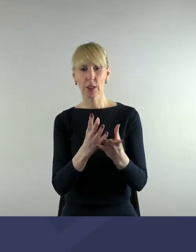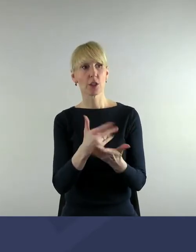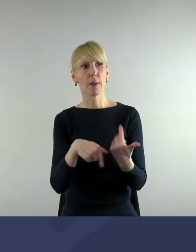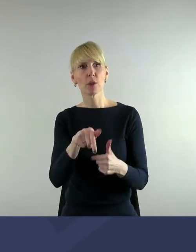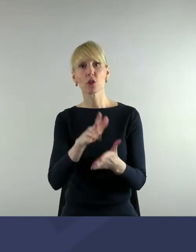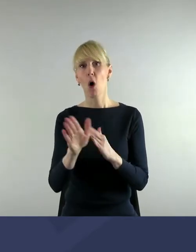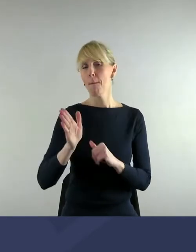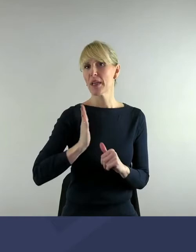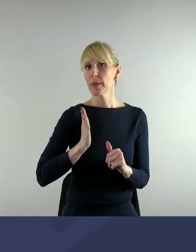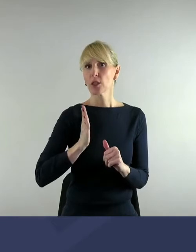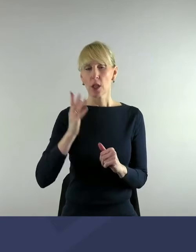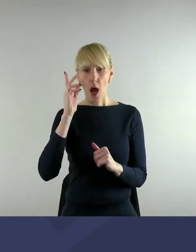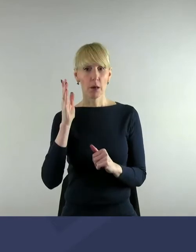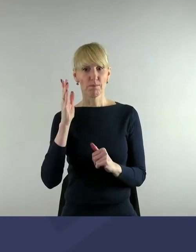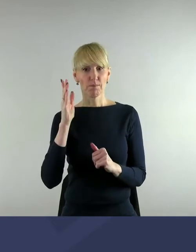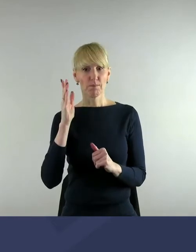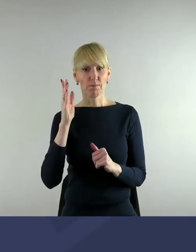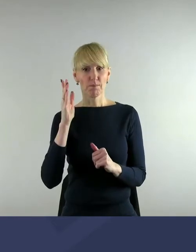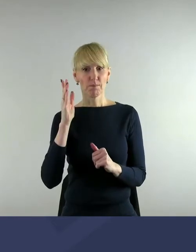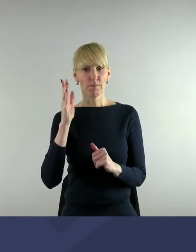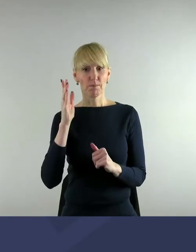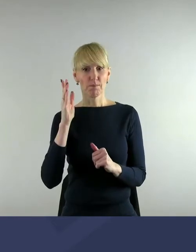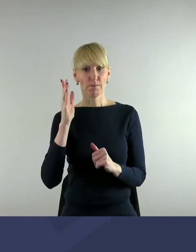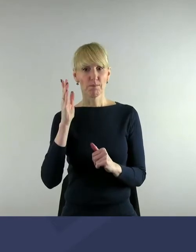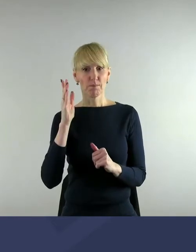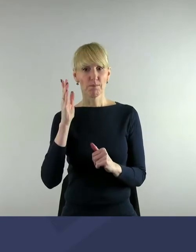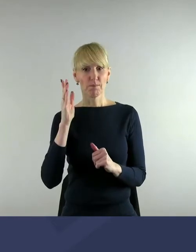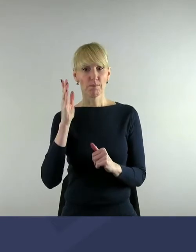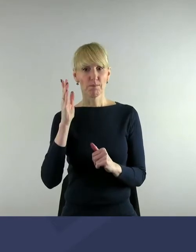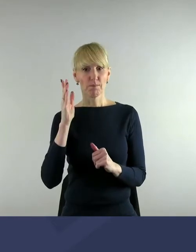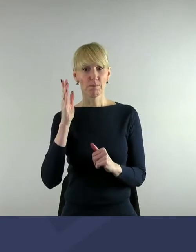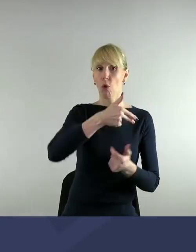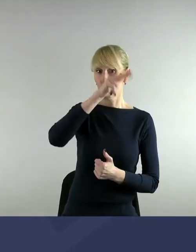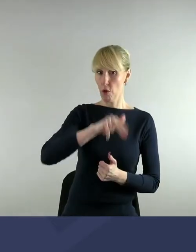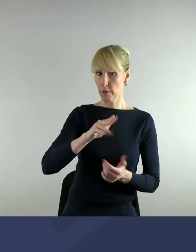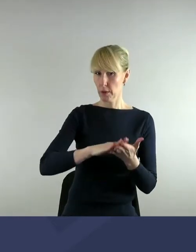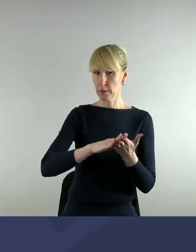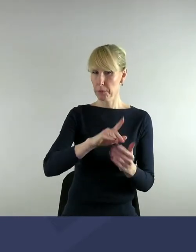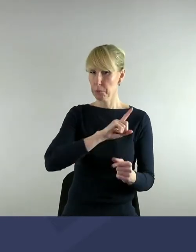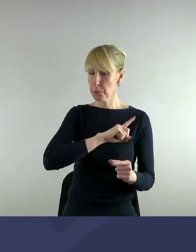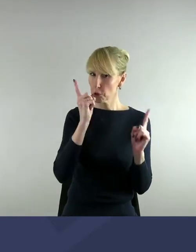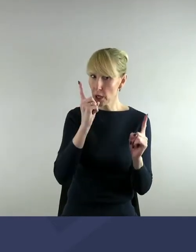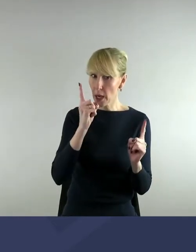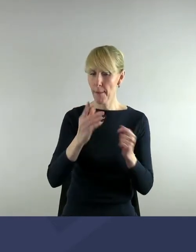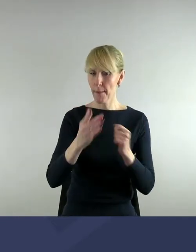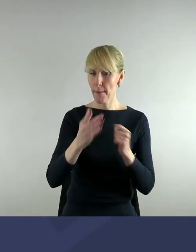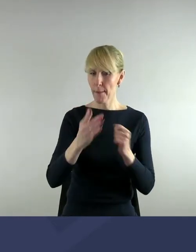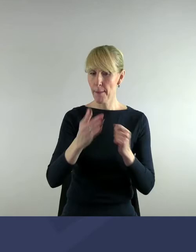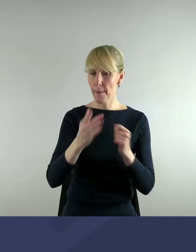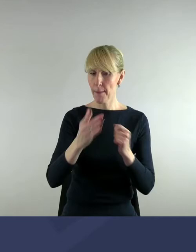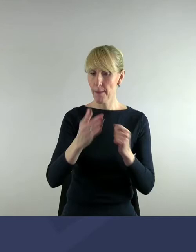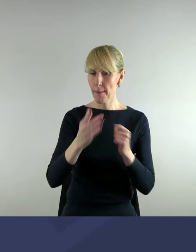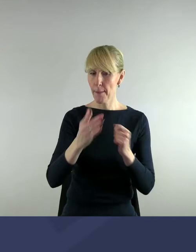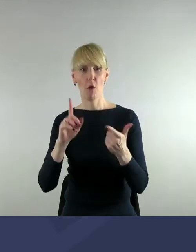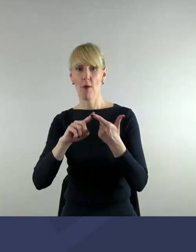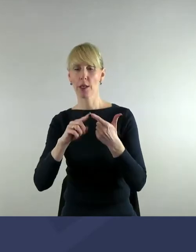In Norway, we adhere to 4 key principles of emergency preparedness: the principle of responsibility, the